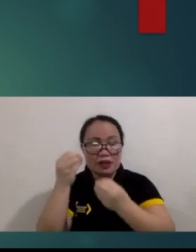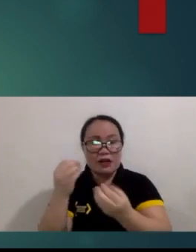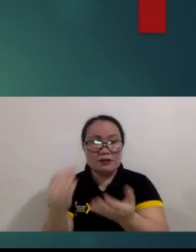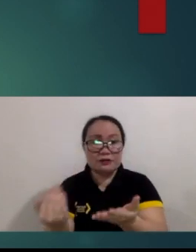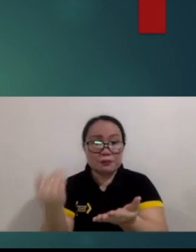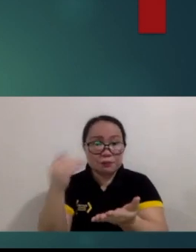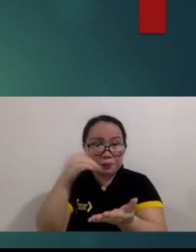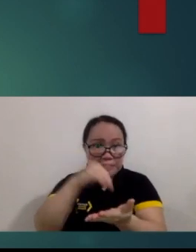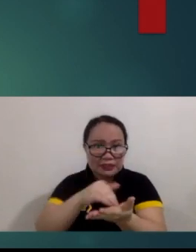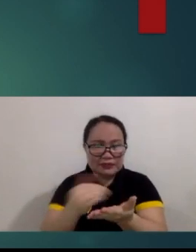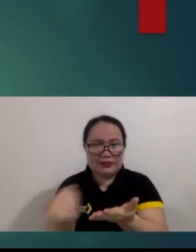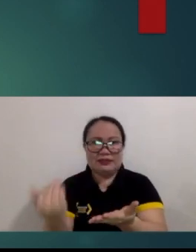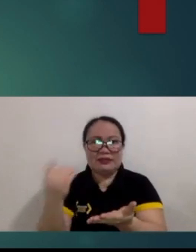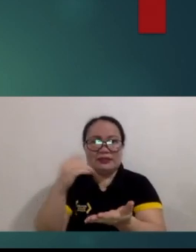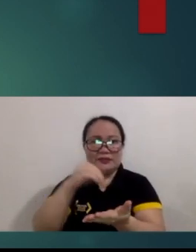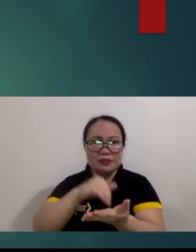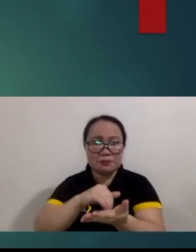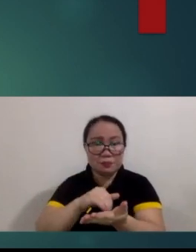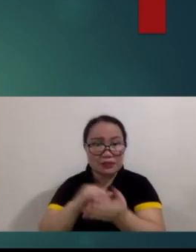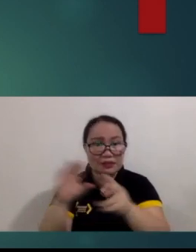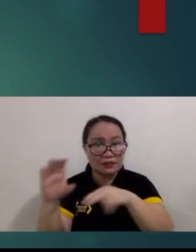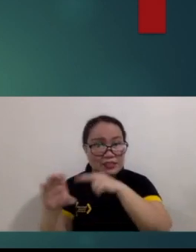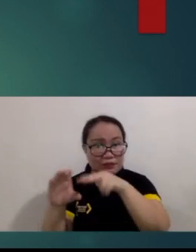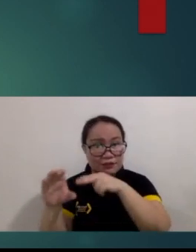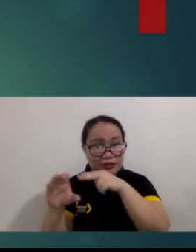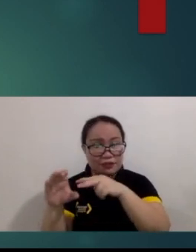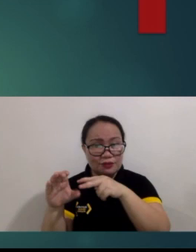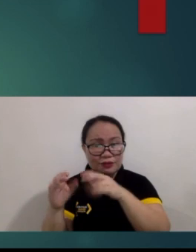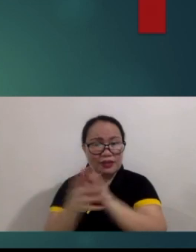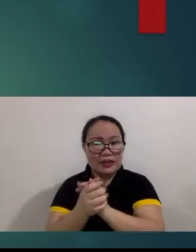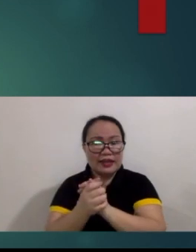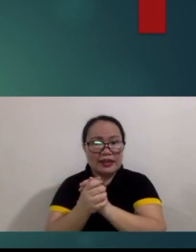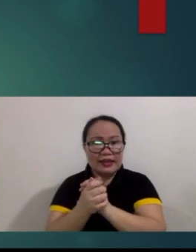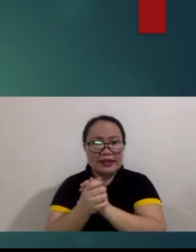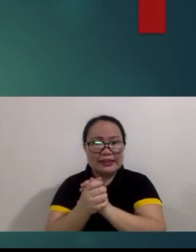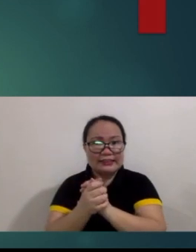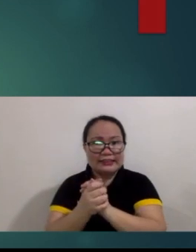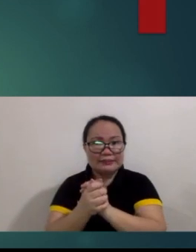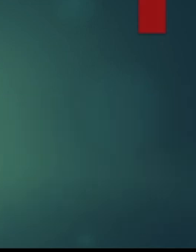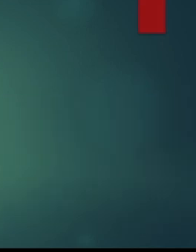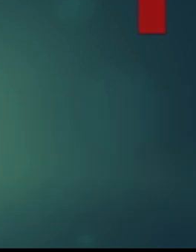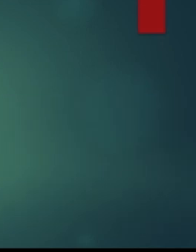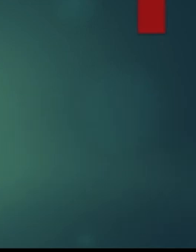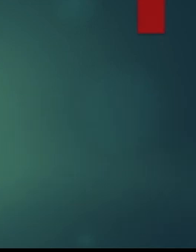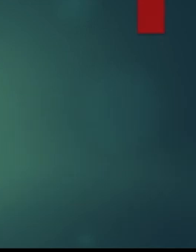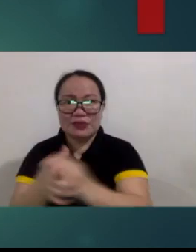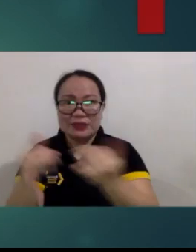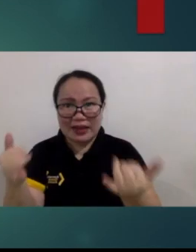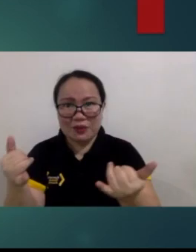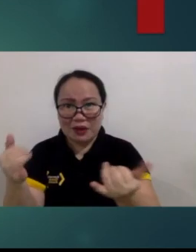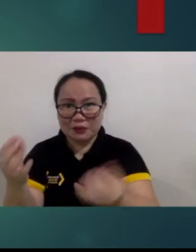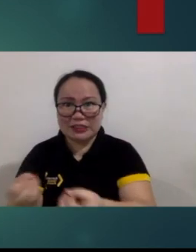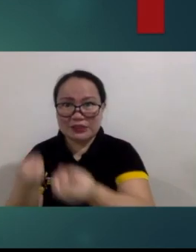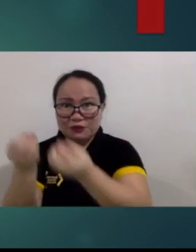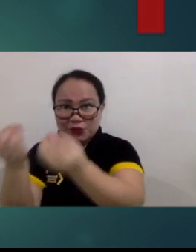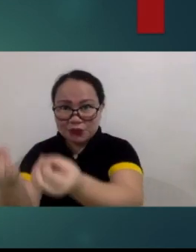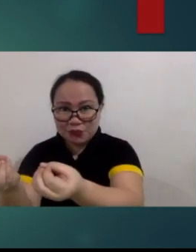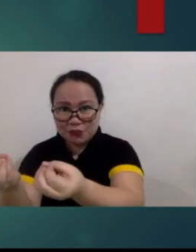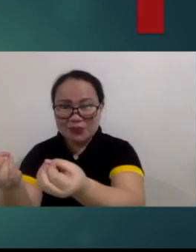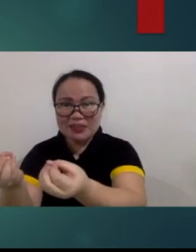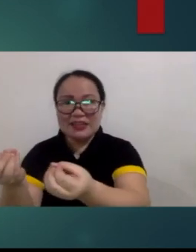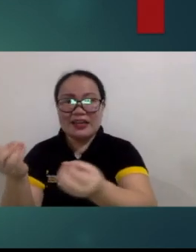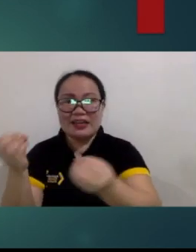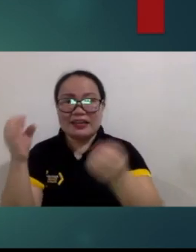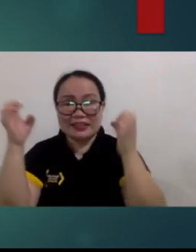confused, repeat this video. And so now I will give